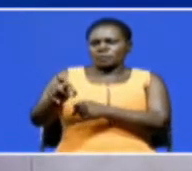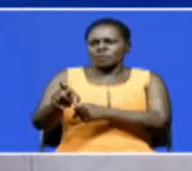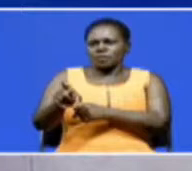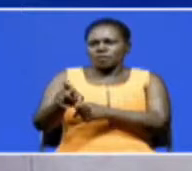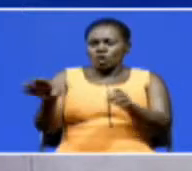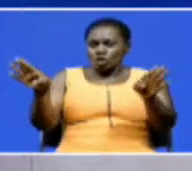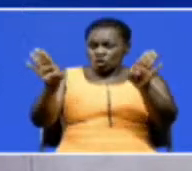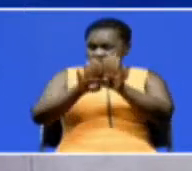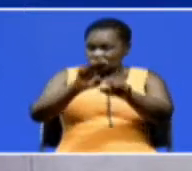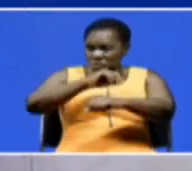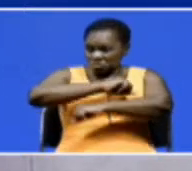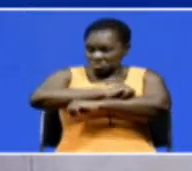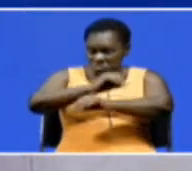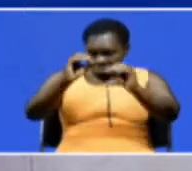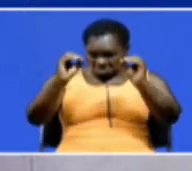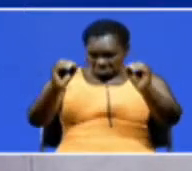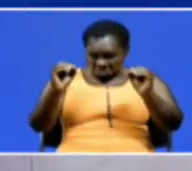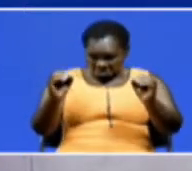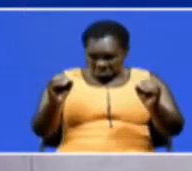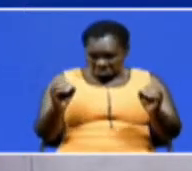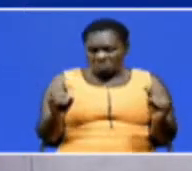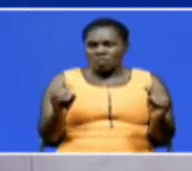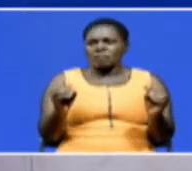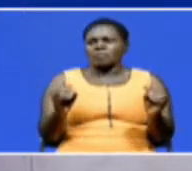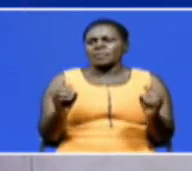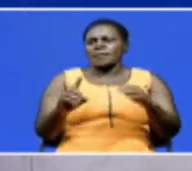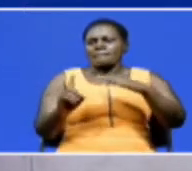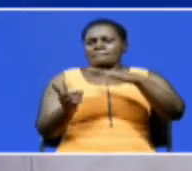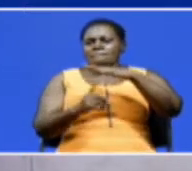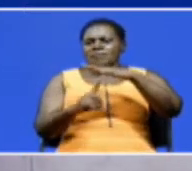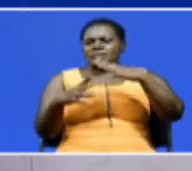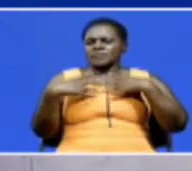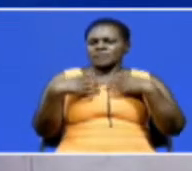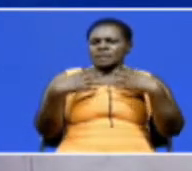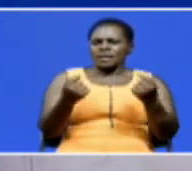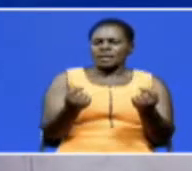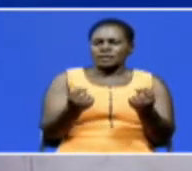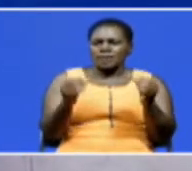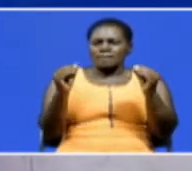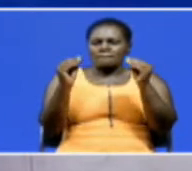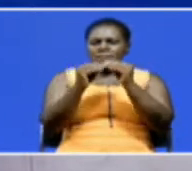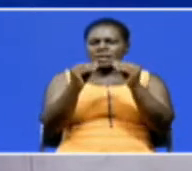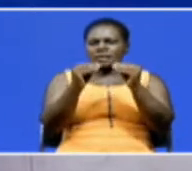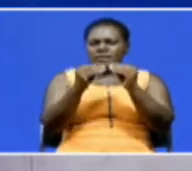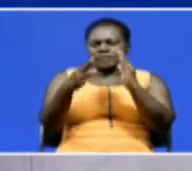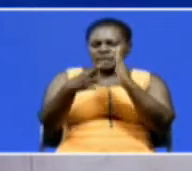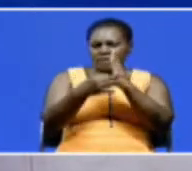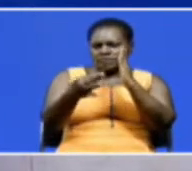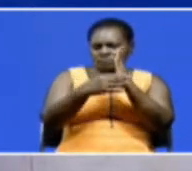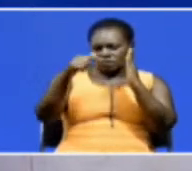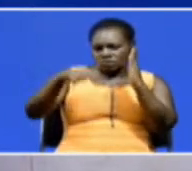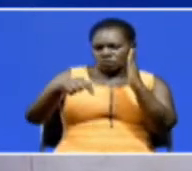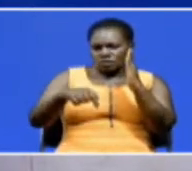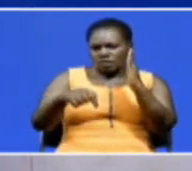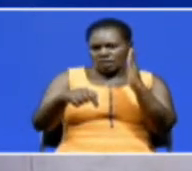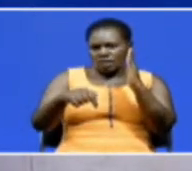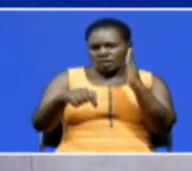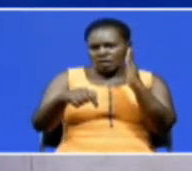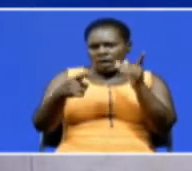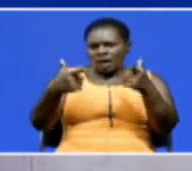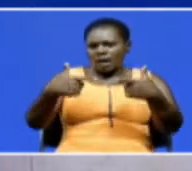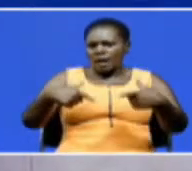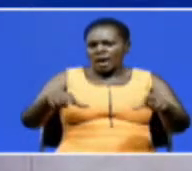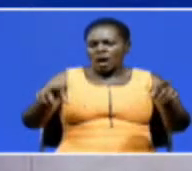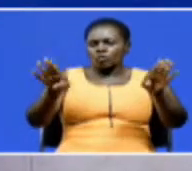lead to closure of schools yet again. According to the Ministry of Health, which held a meeting with experts today, the numbers do not warrant